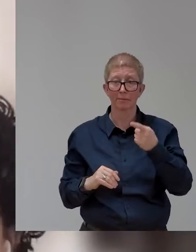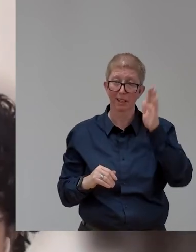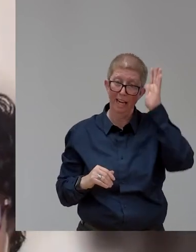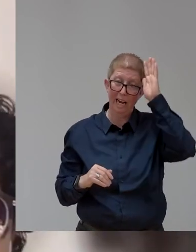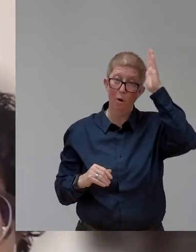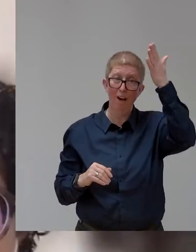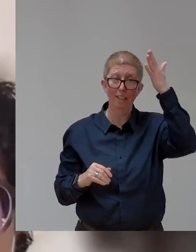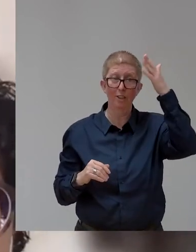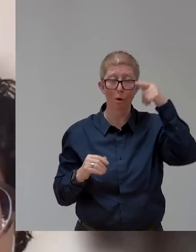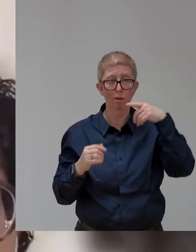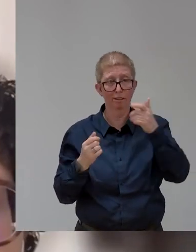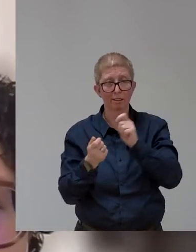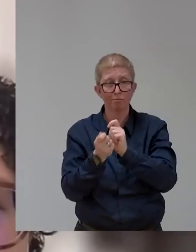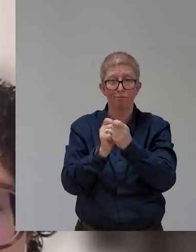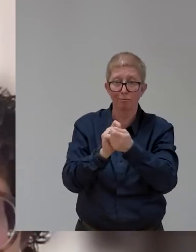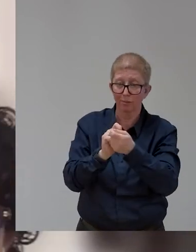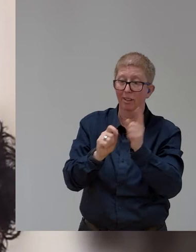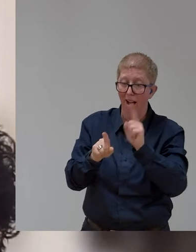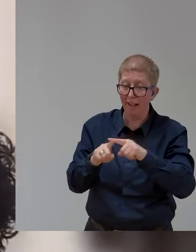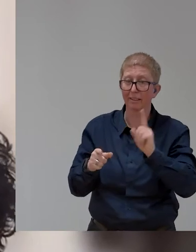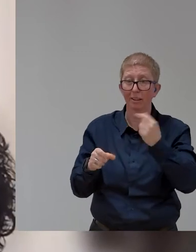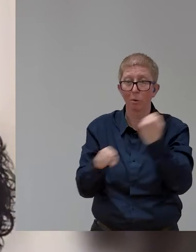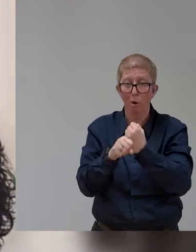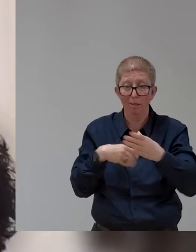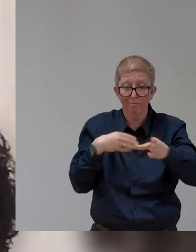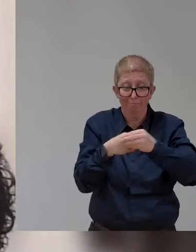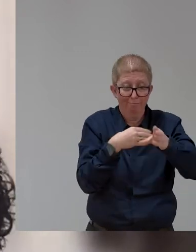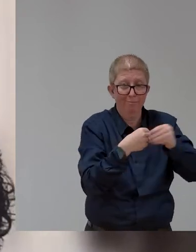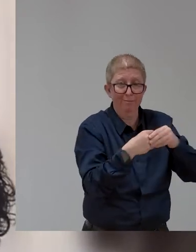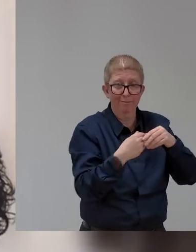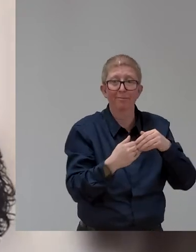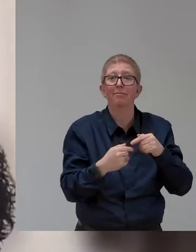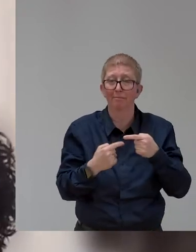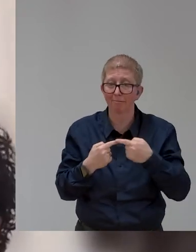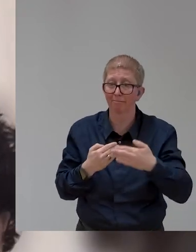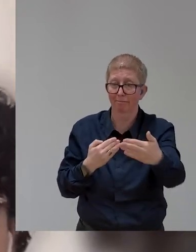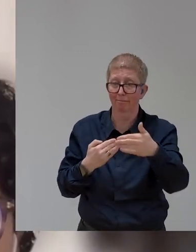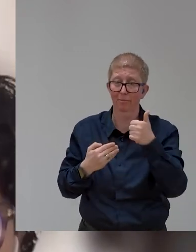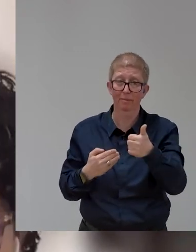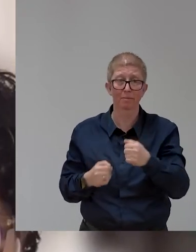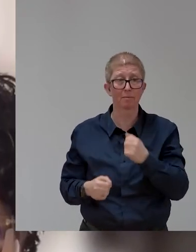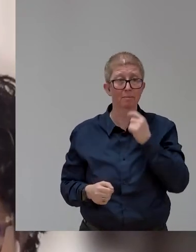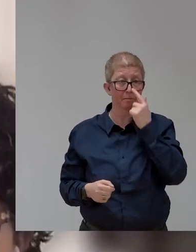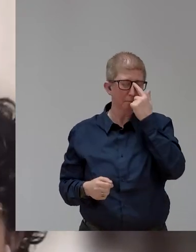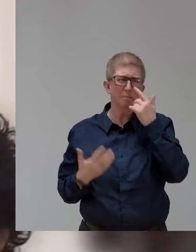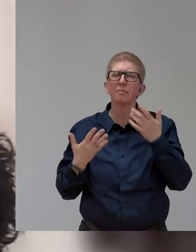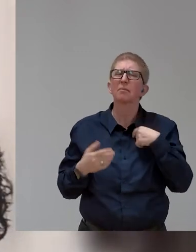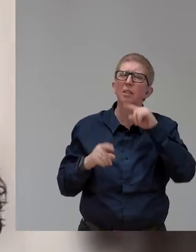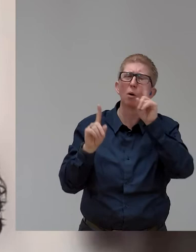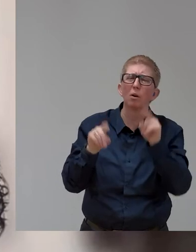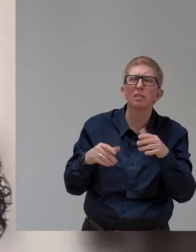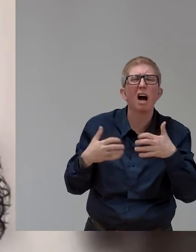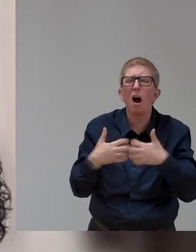you a question on this matter. How do you believe that we can promote development, social innovation initiatives